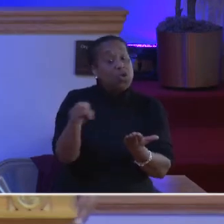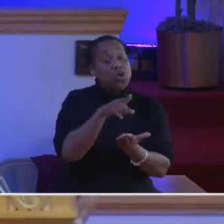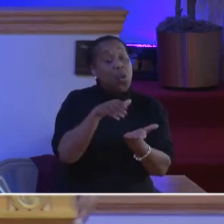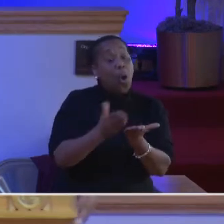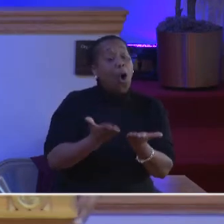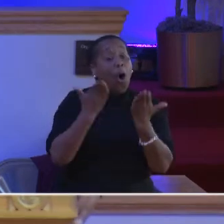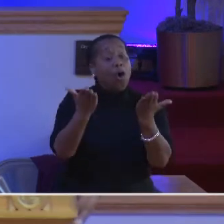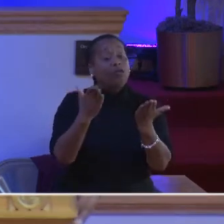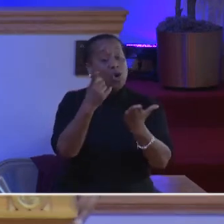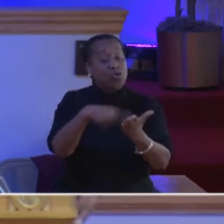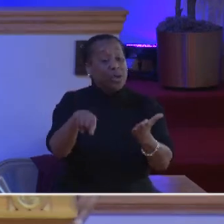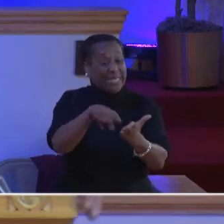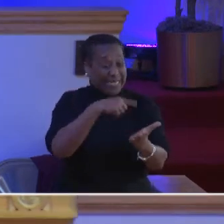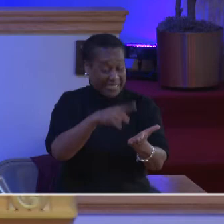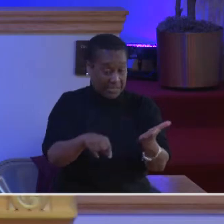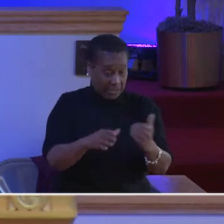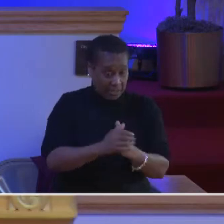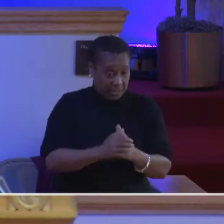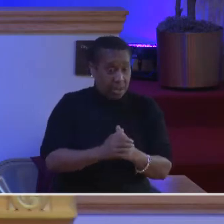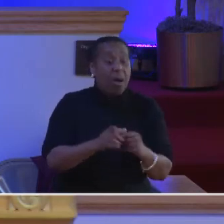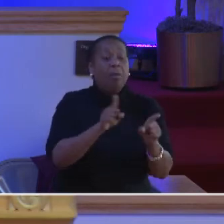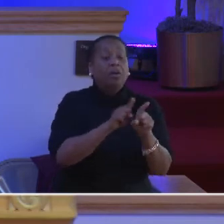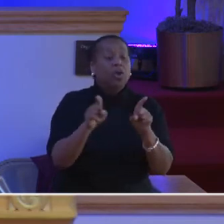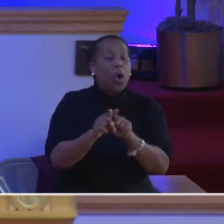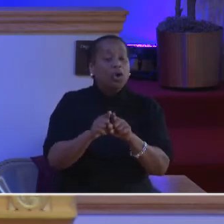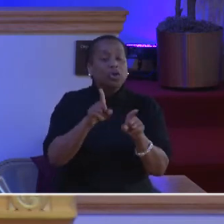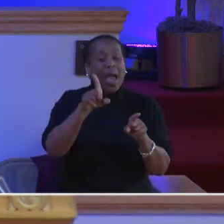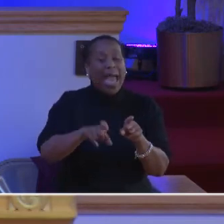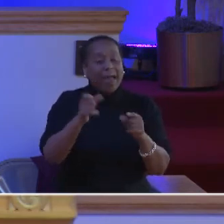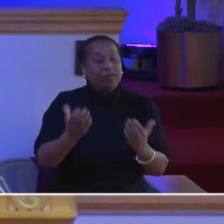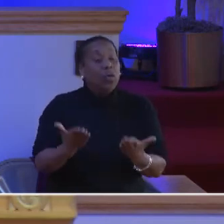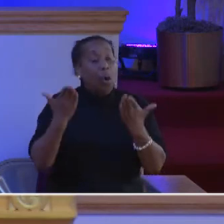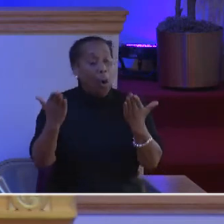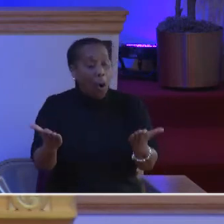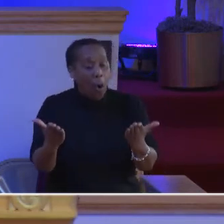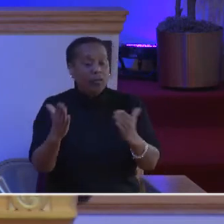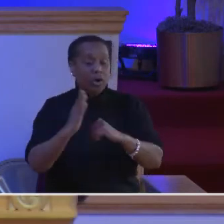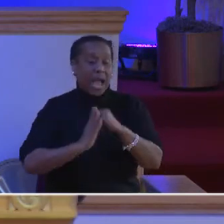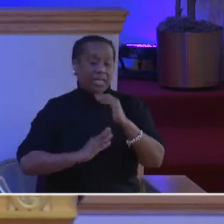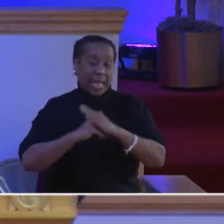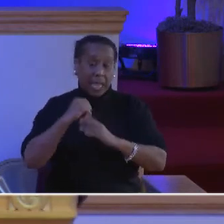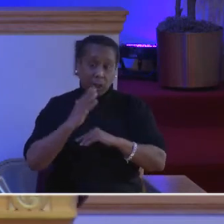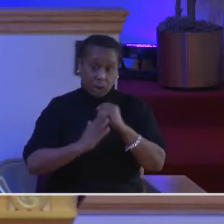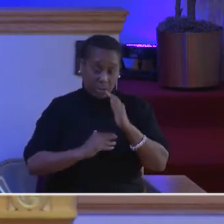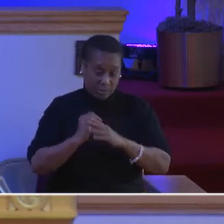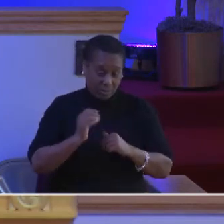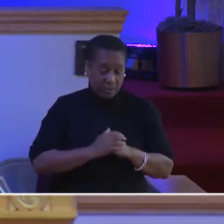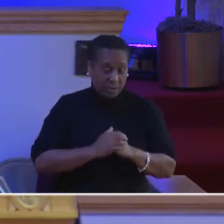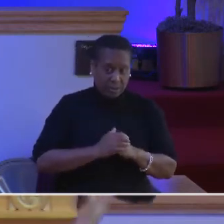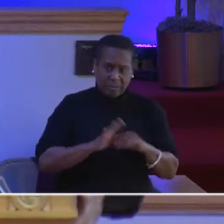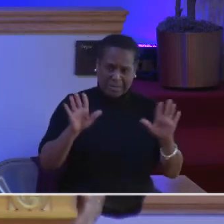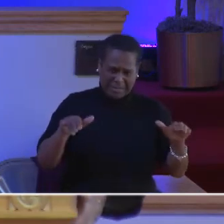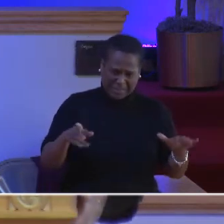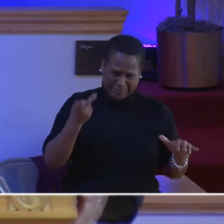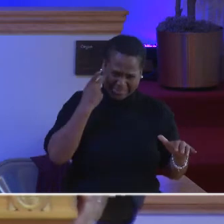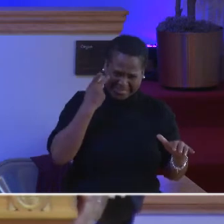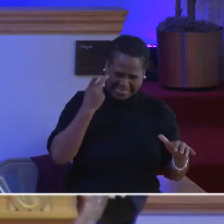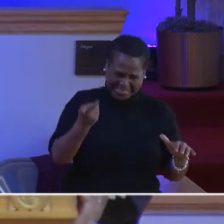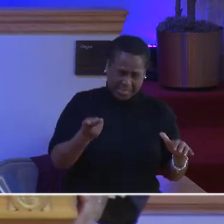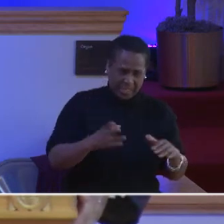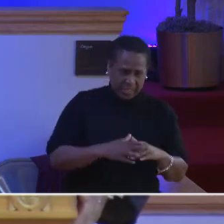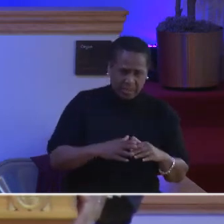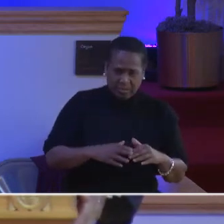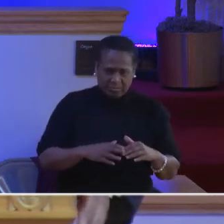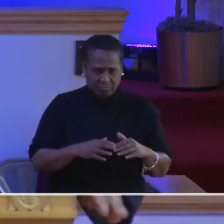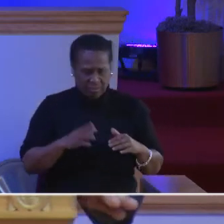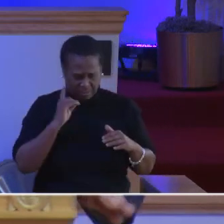offer critique, but you also have to offer consolation. Let me see if I can't put some legs on this